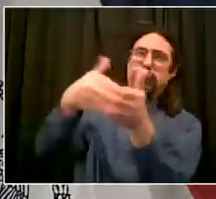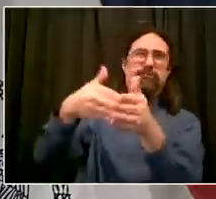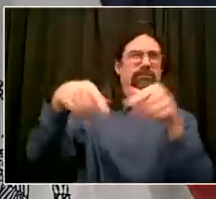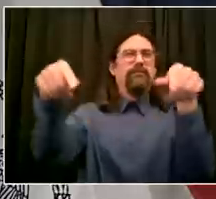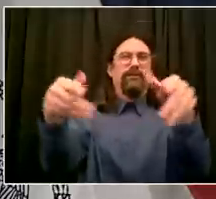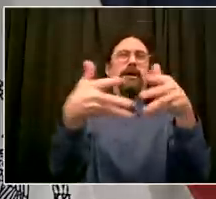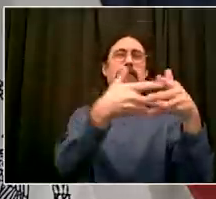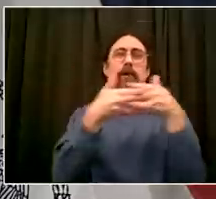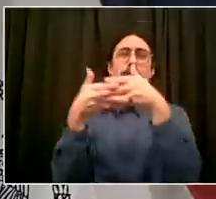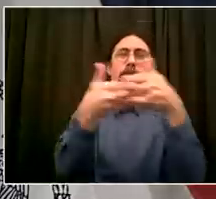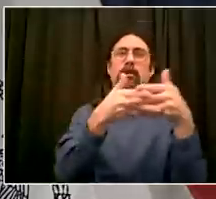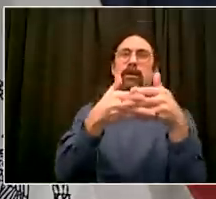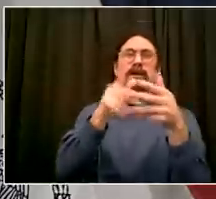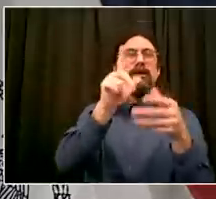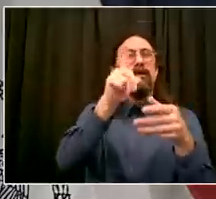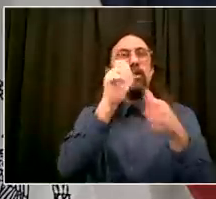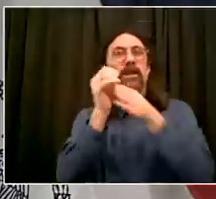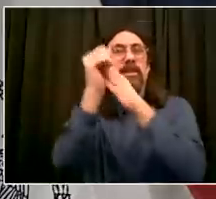Go ahead, Rich.